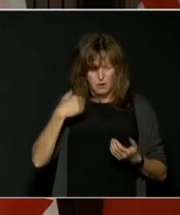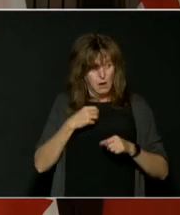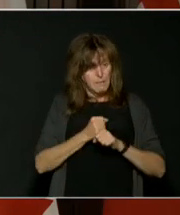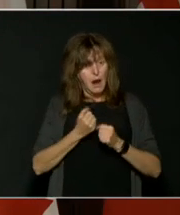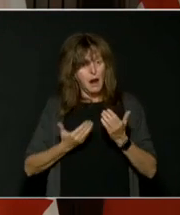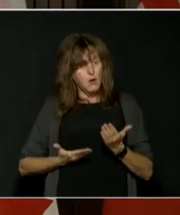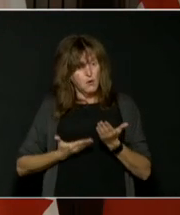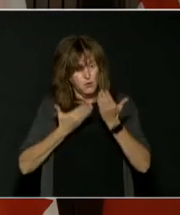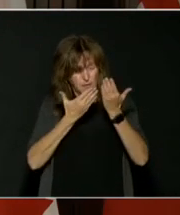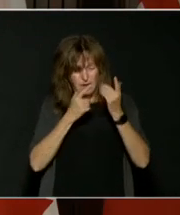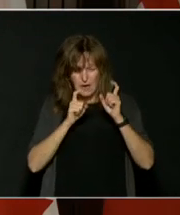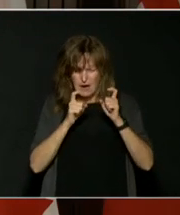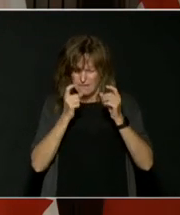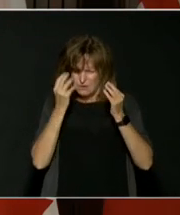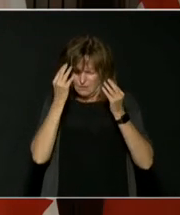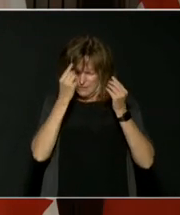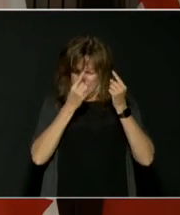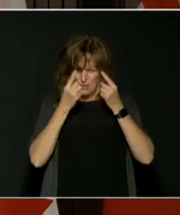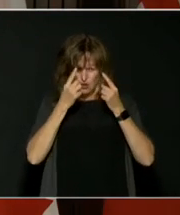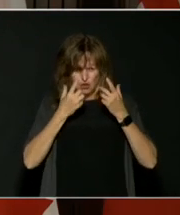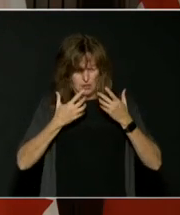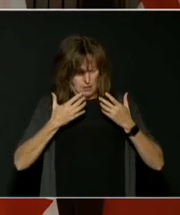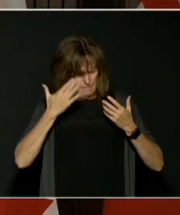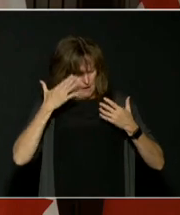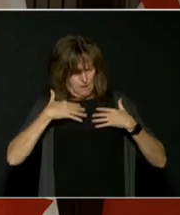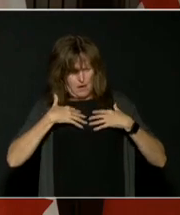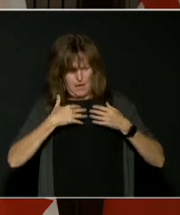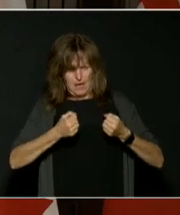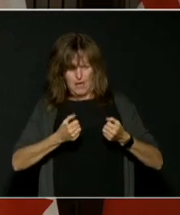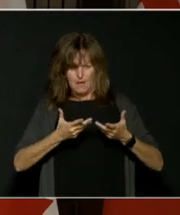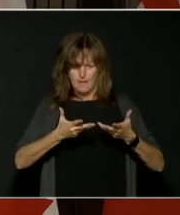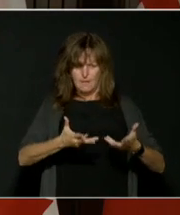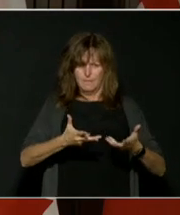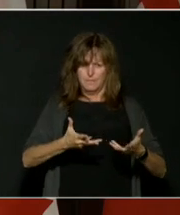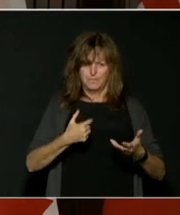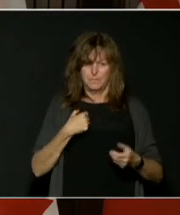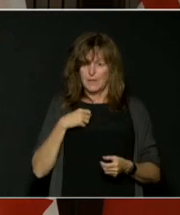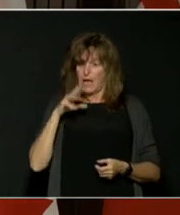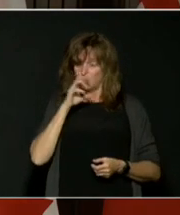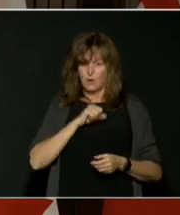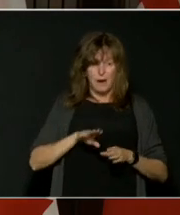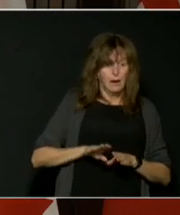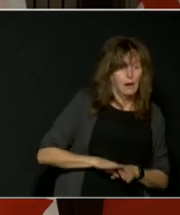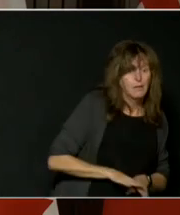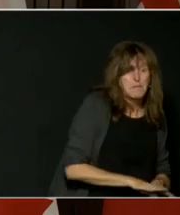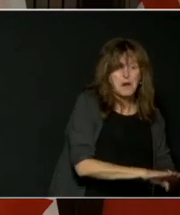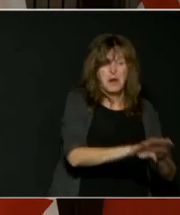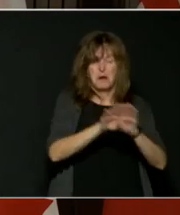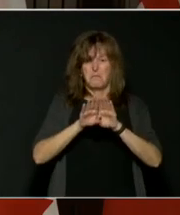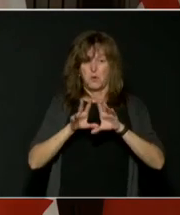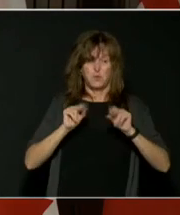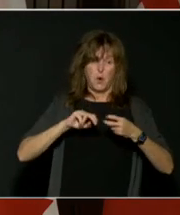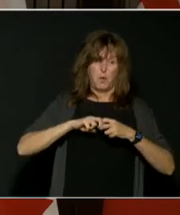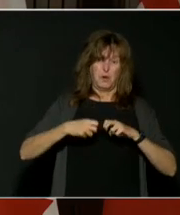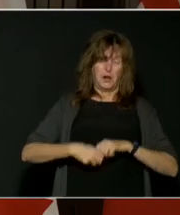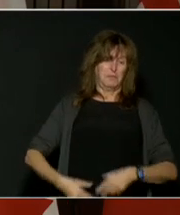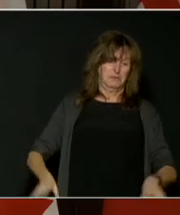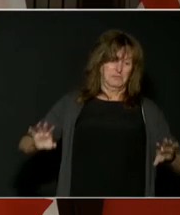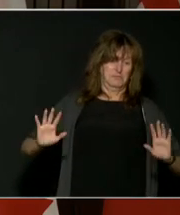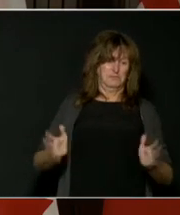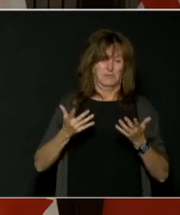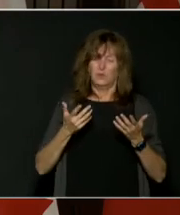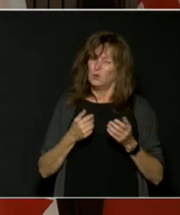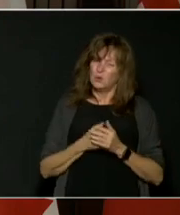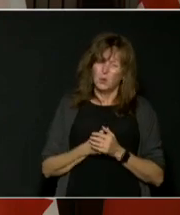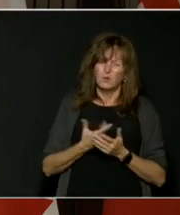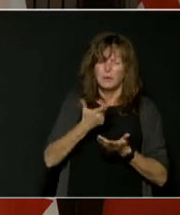We cannot just close down everything and assume everything will be fine. I don't know if Dr. Huyer might want to speak to the overdose question.